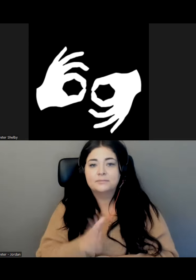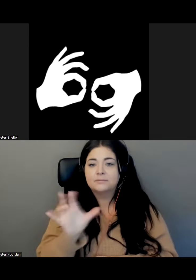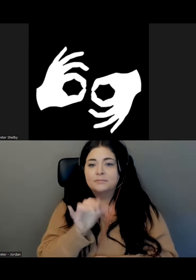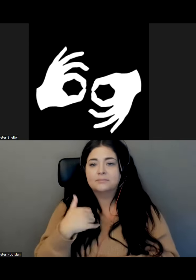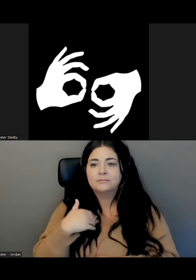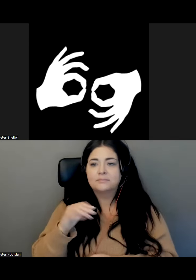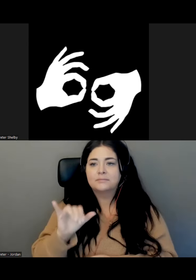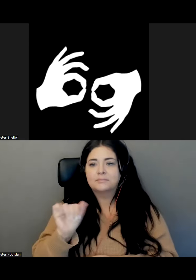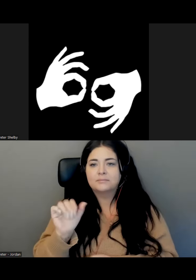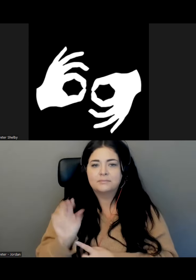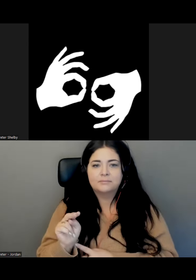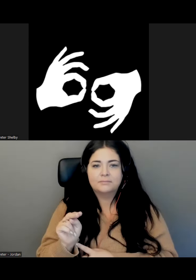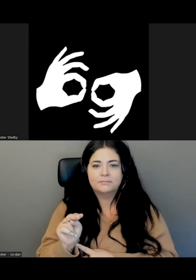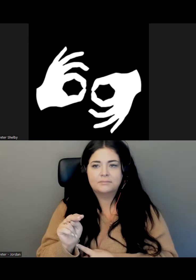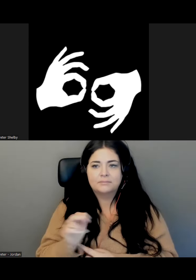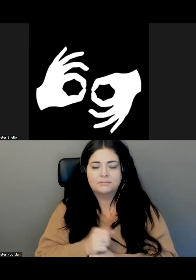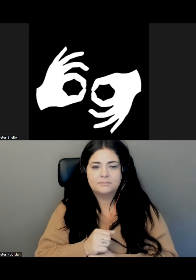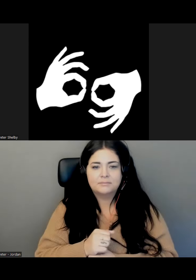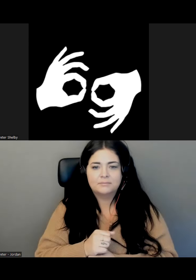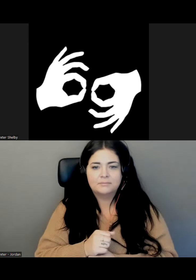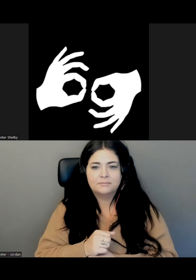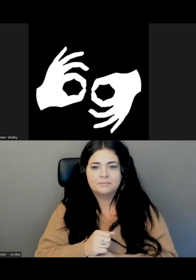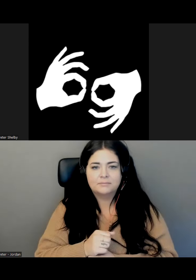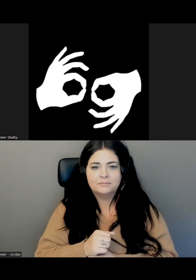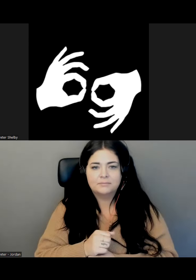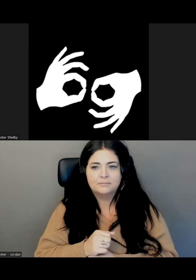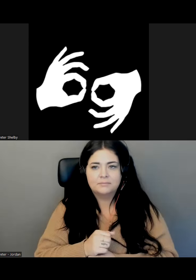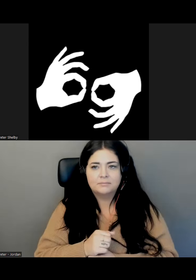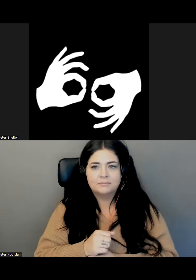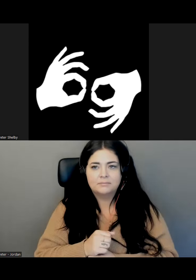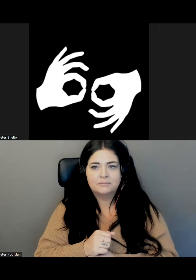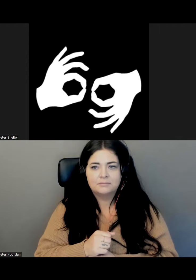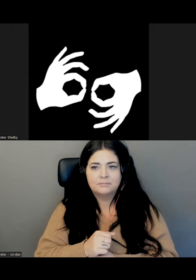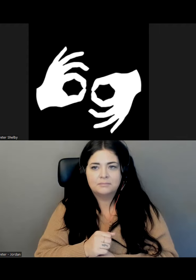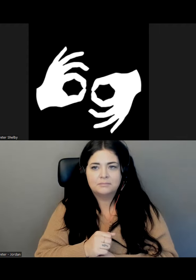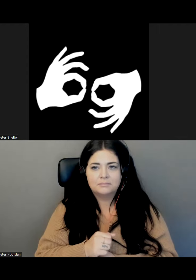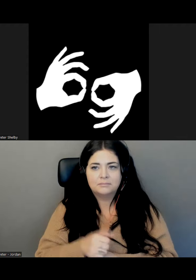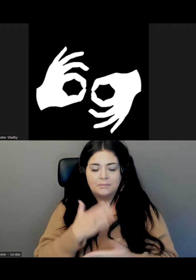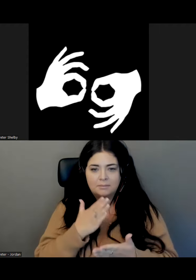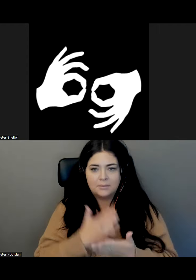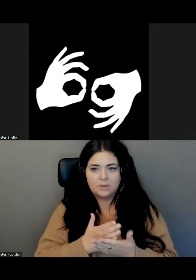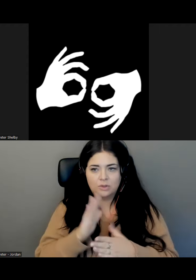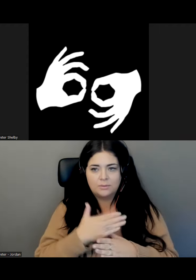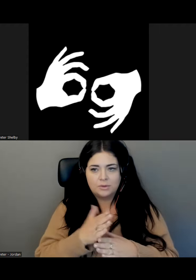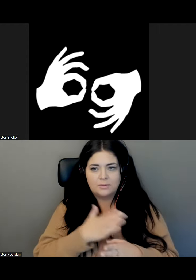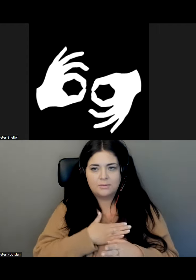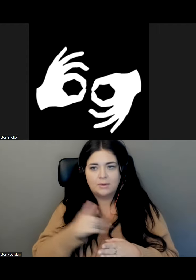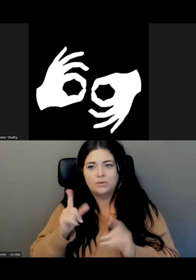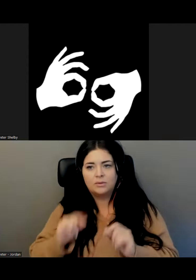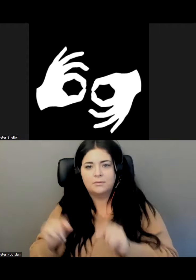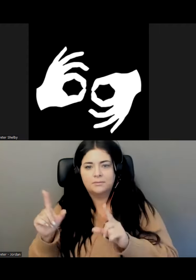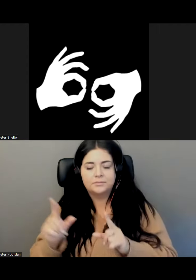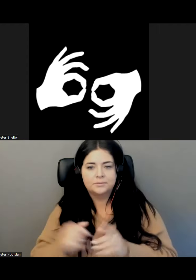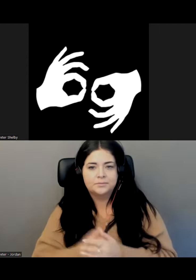have Ian, and Ian, I'm going to go ahead and stop sharing my screen so you can start sharing yours while I'm reading out your introduction.